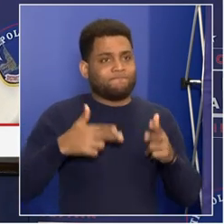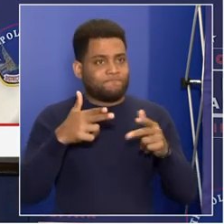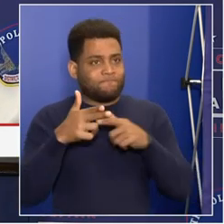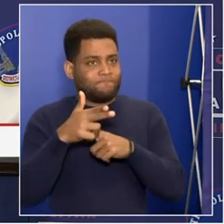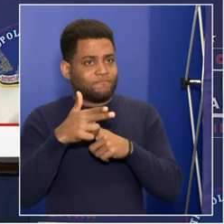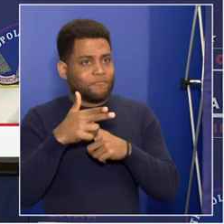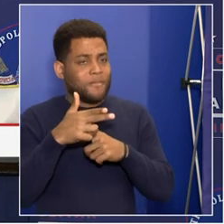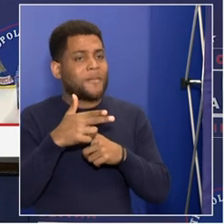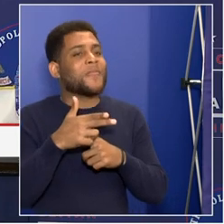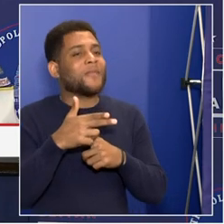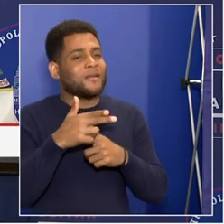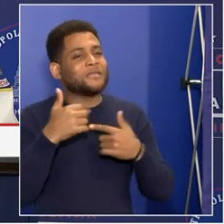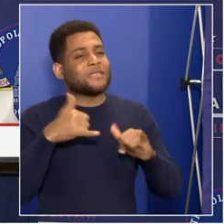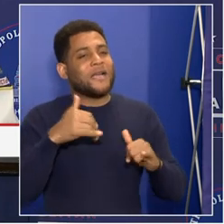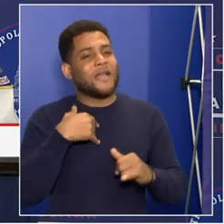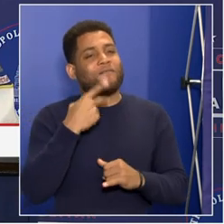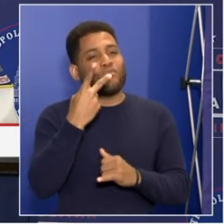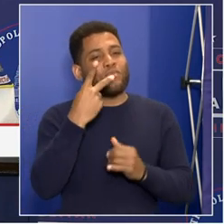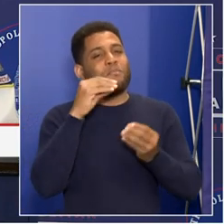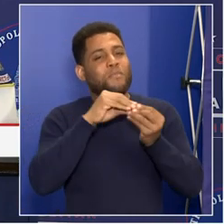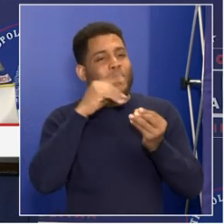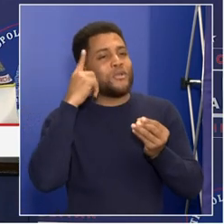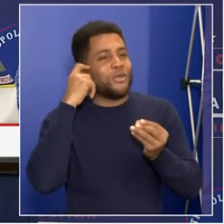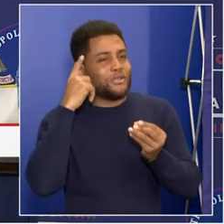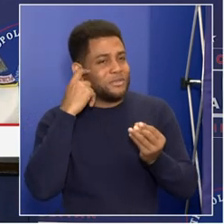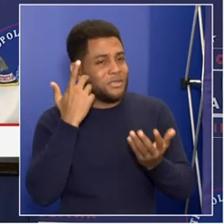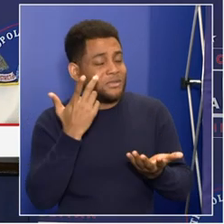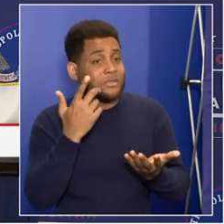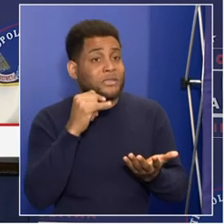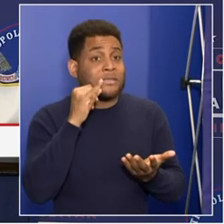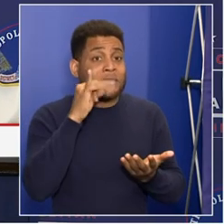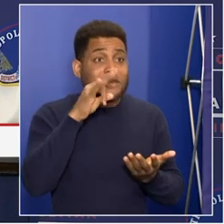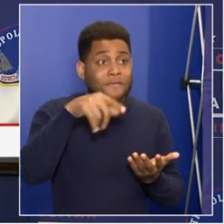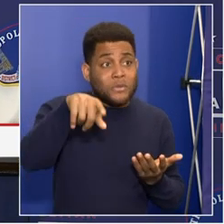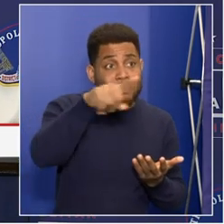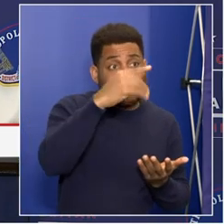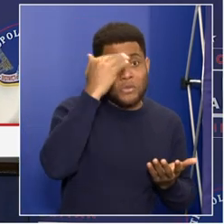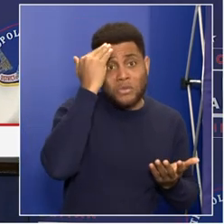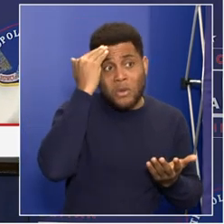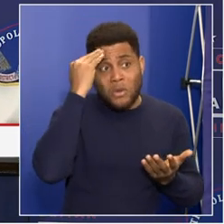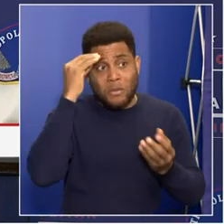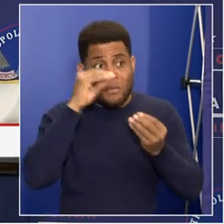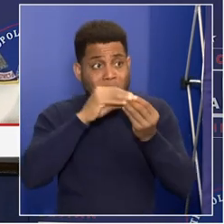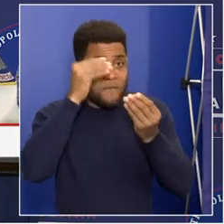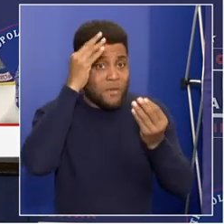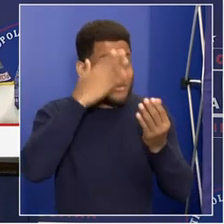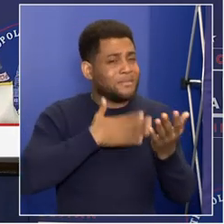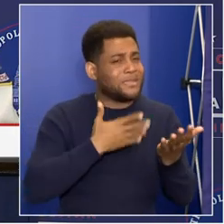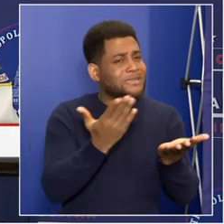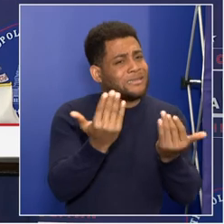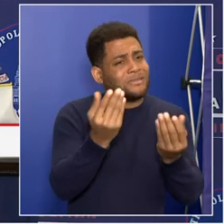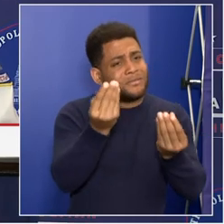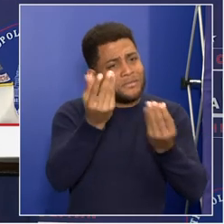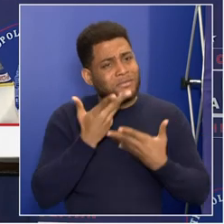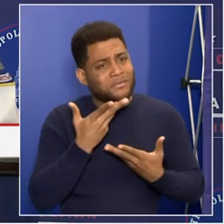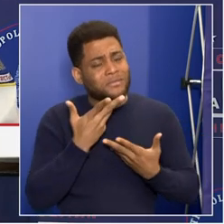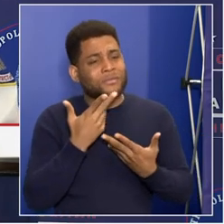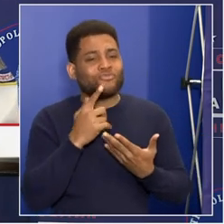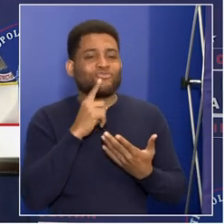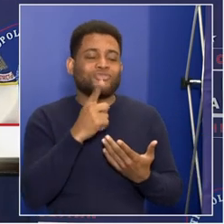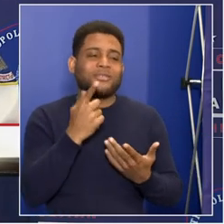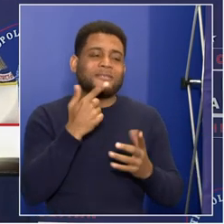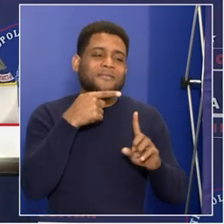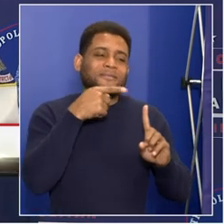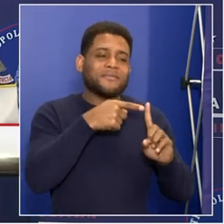reckless actions of these teens cost a man's life and shattered a family just starting out on their journey in this country. No arrest will be able to make them whole,